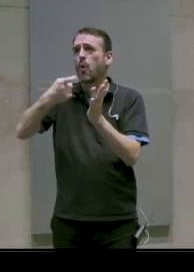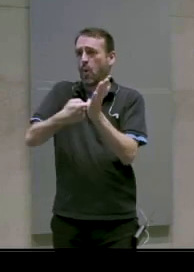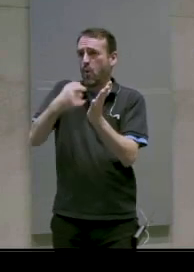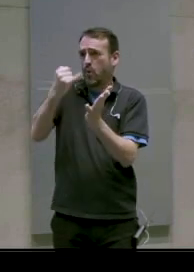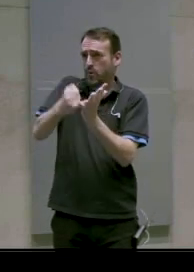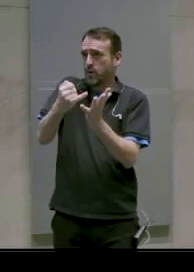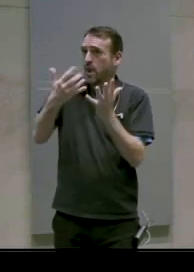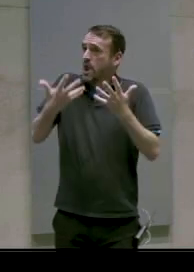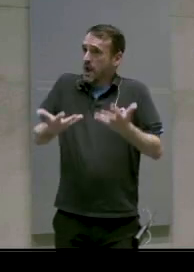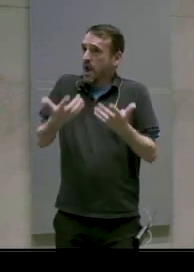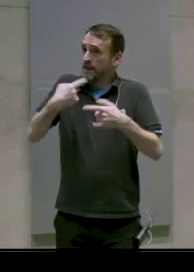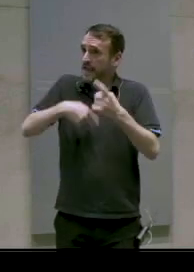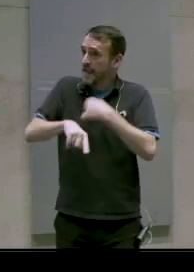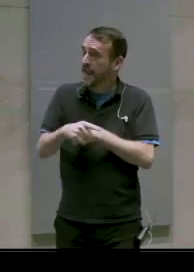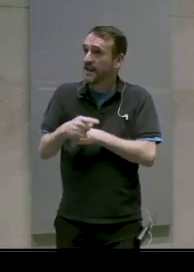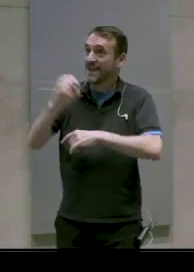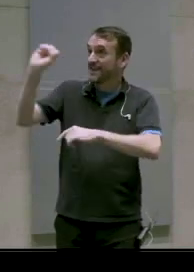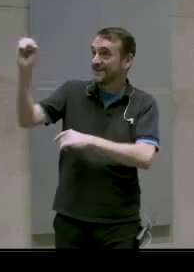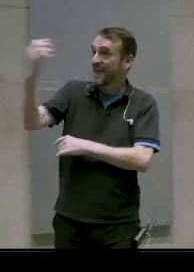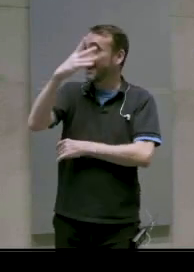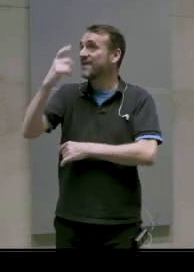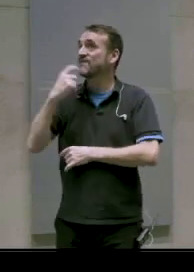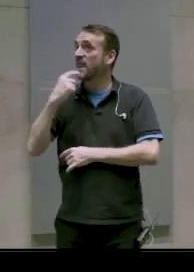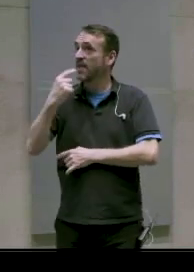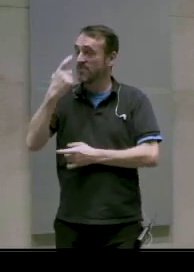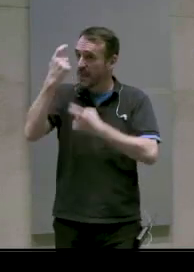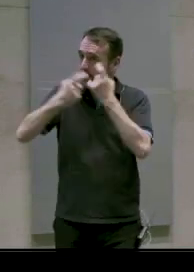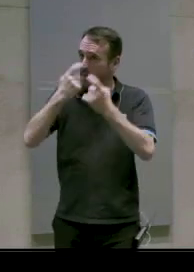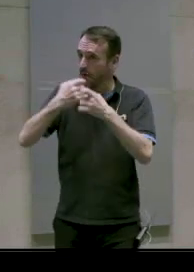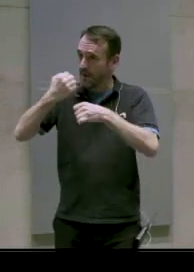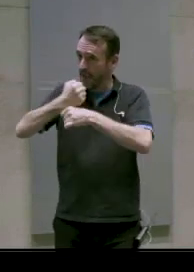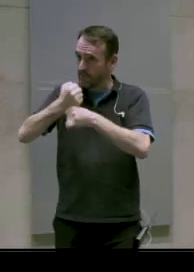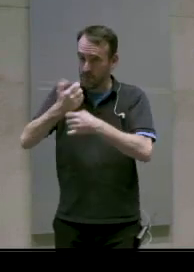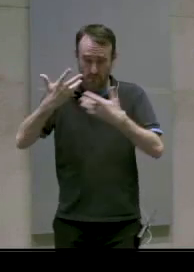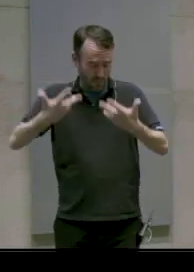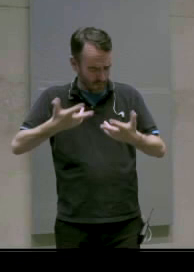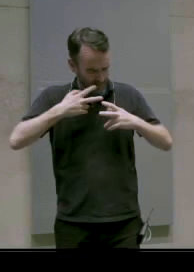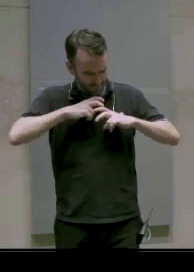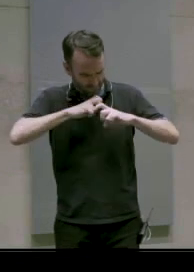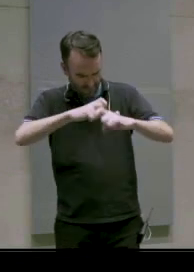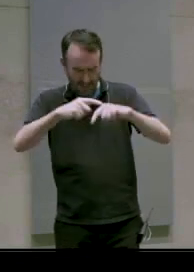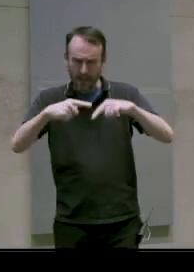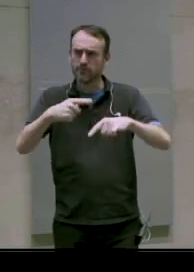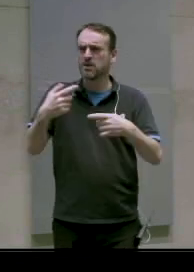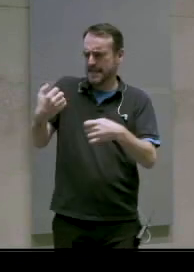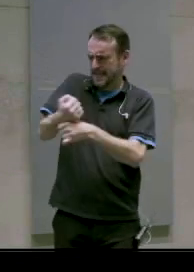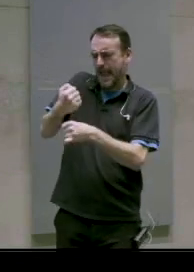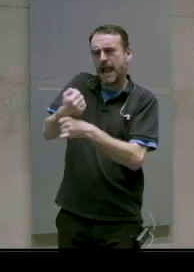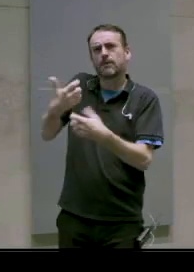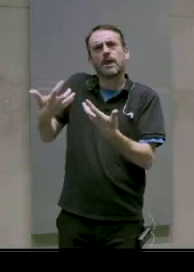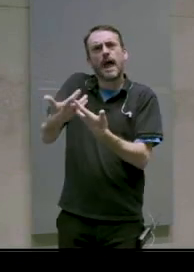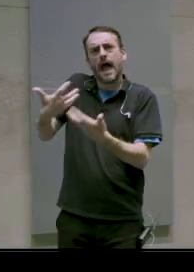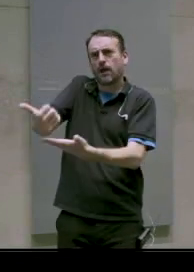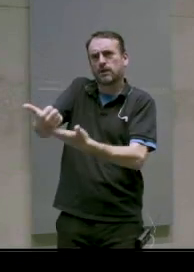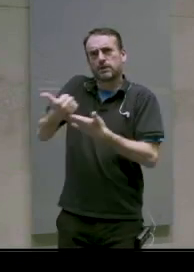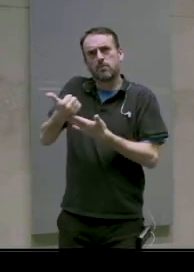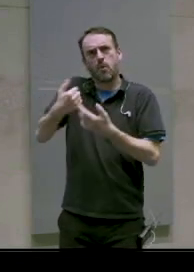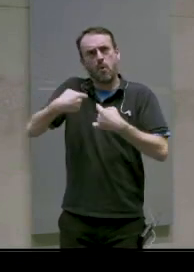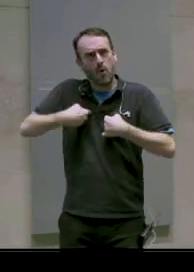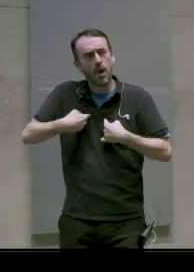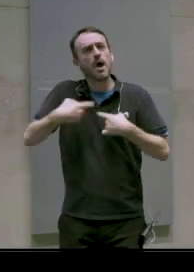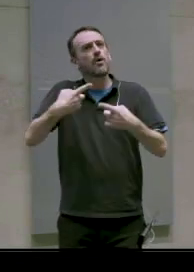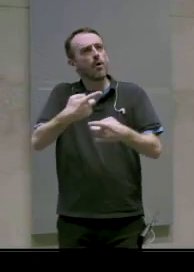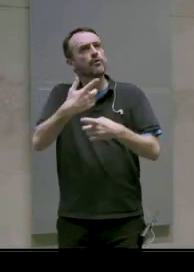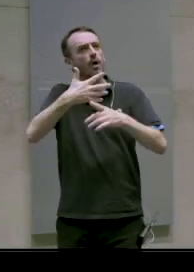most of my days thinking about care and games. Currently, I'm investigating how games can support us to care for nature, the environment